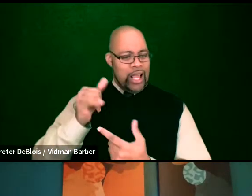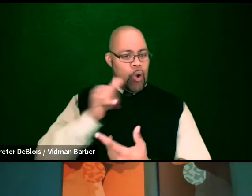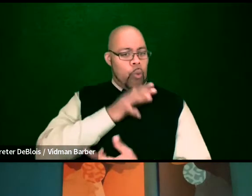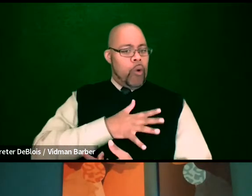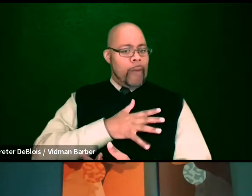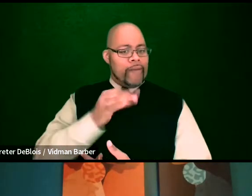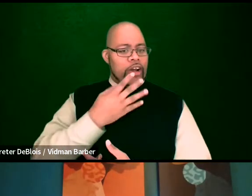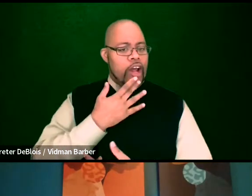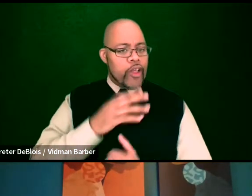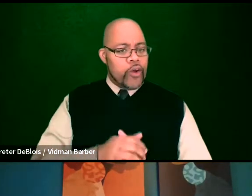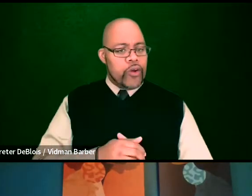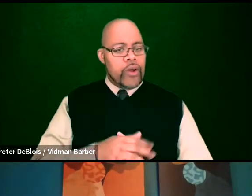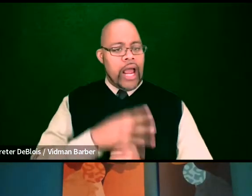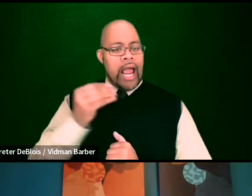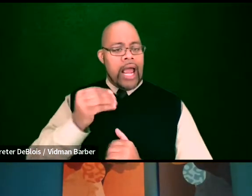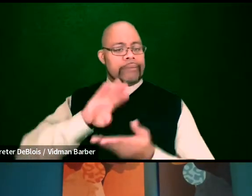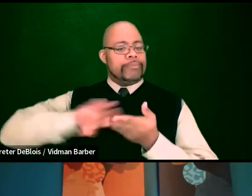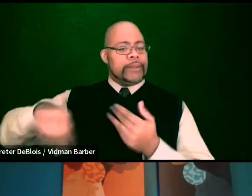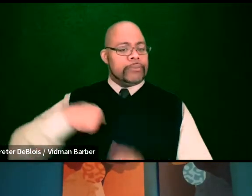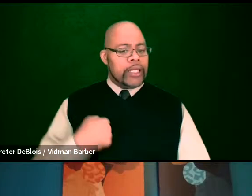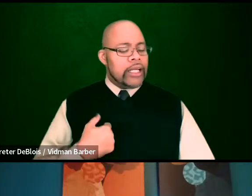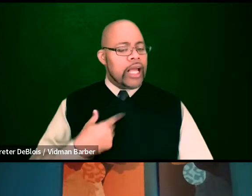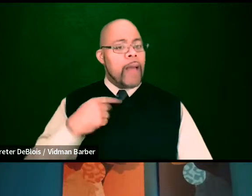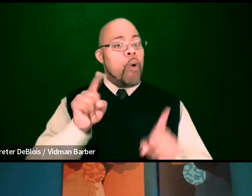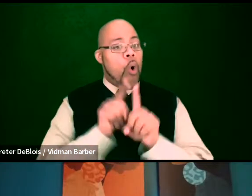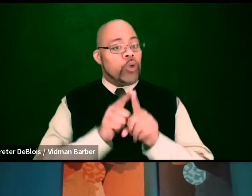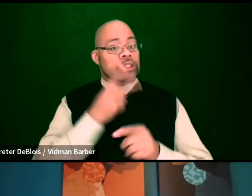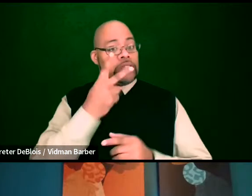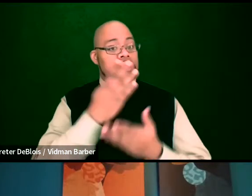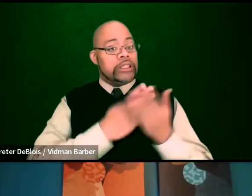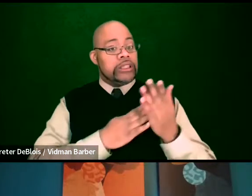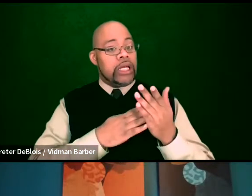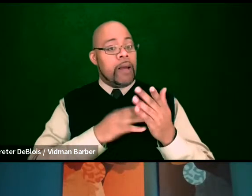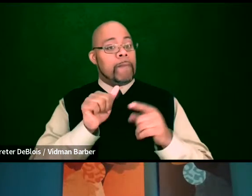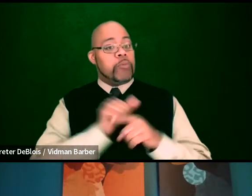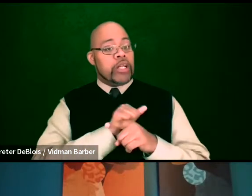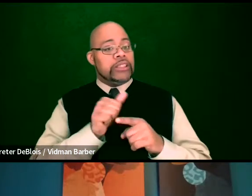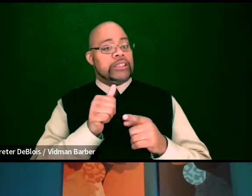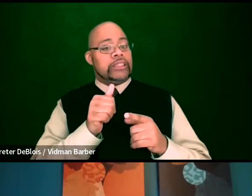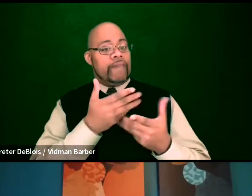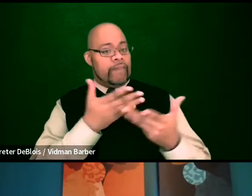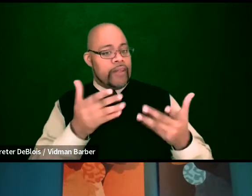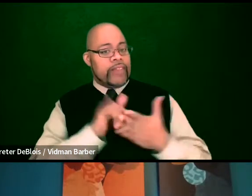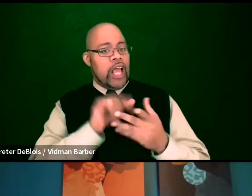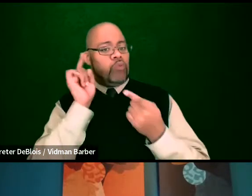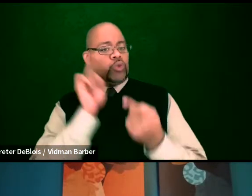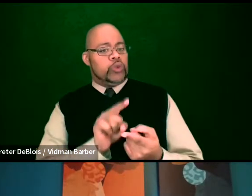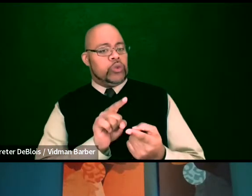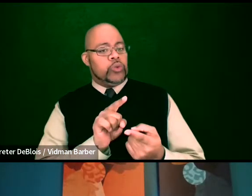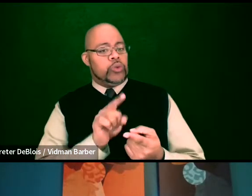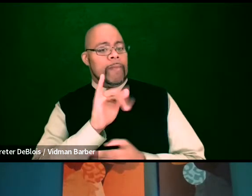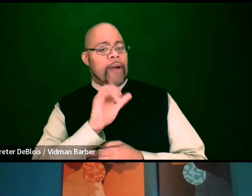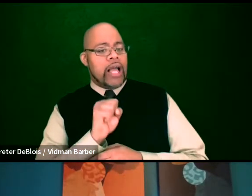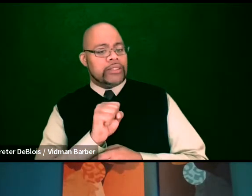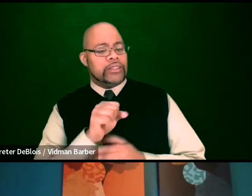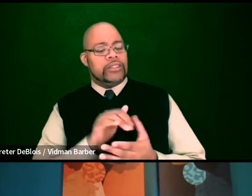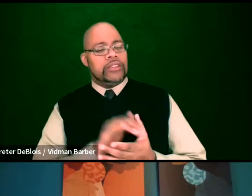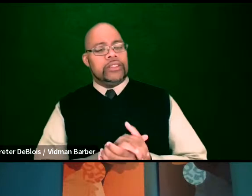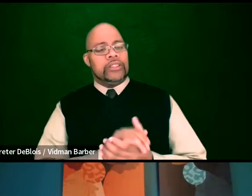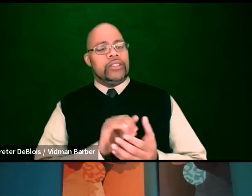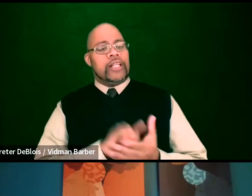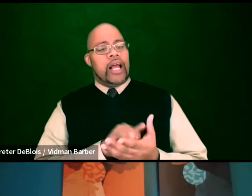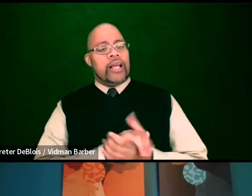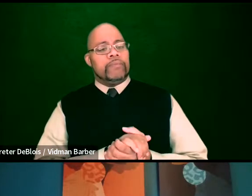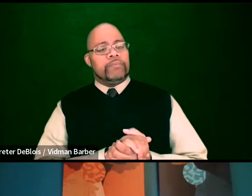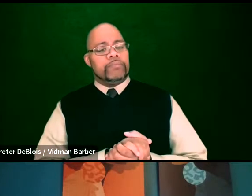woman of color and dismissing me. And I'm also seeing some practices that, you know, reduce bias, where, you